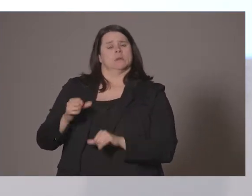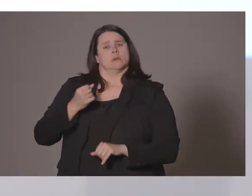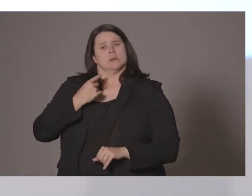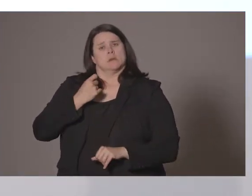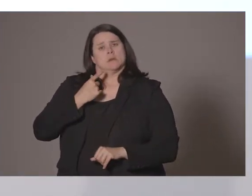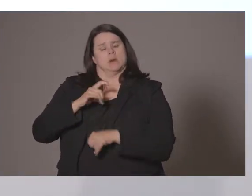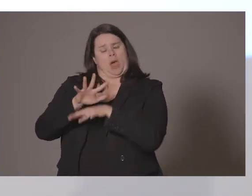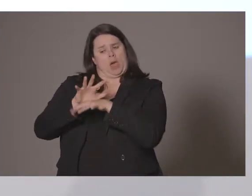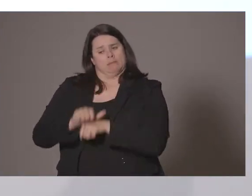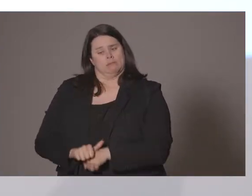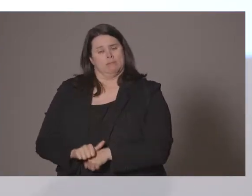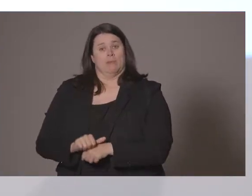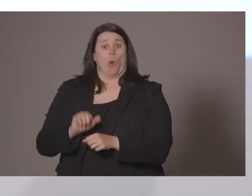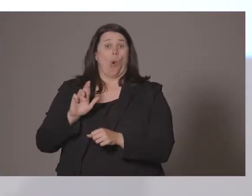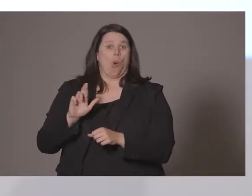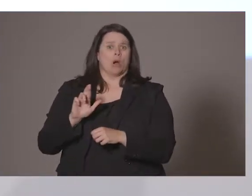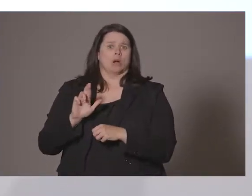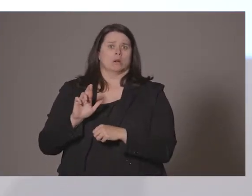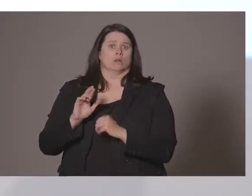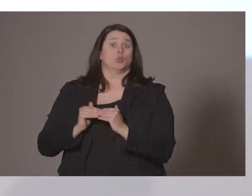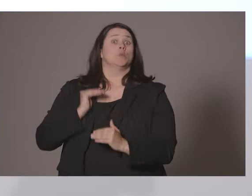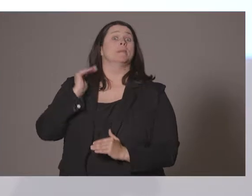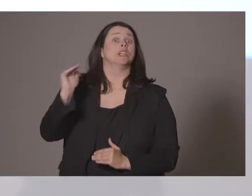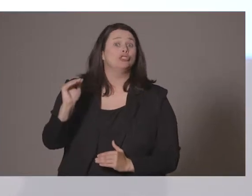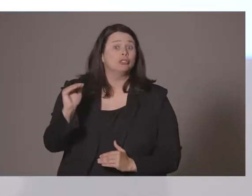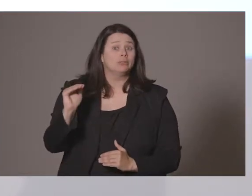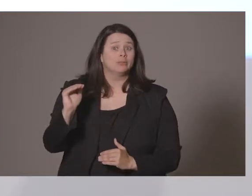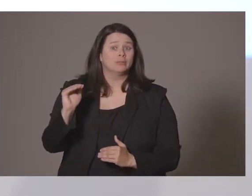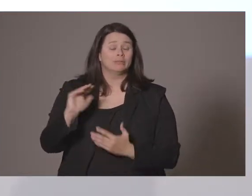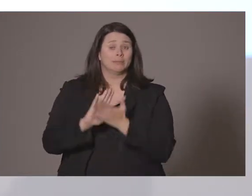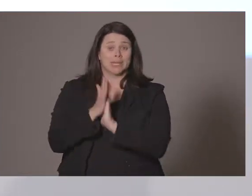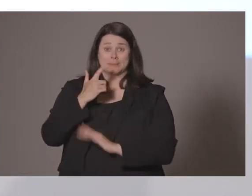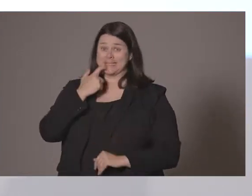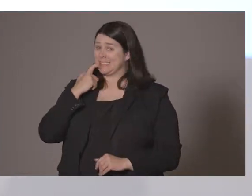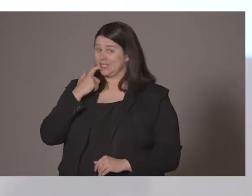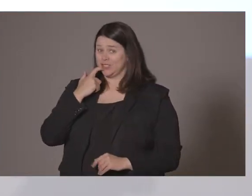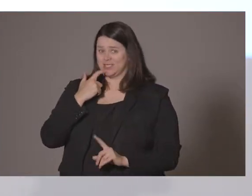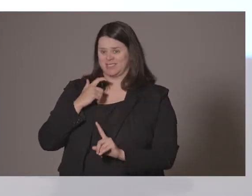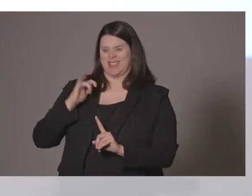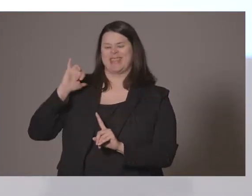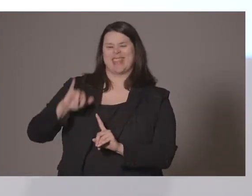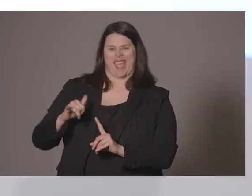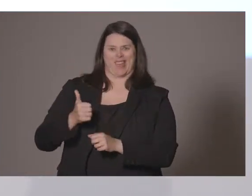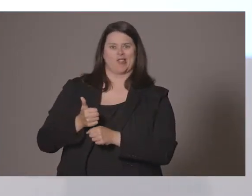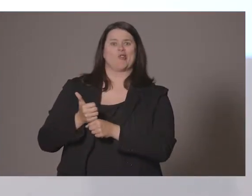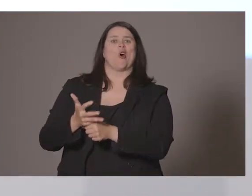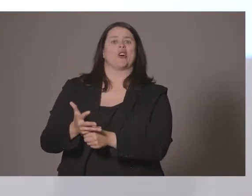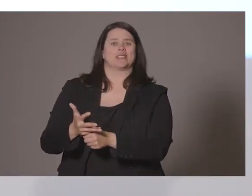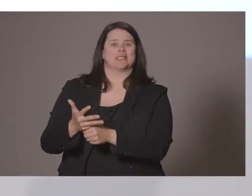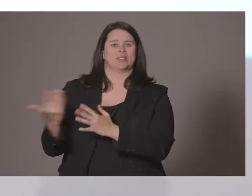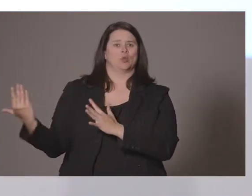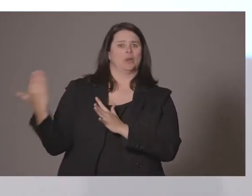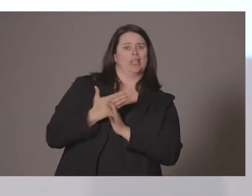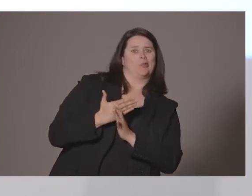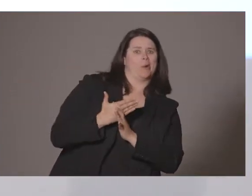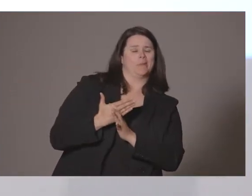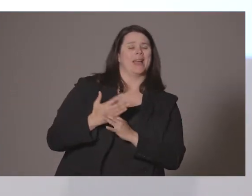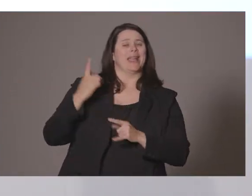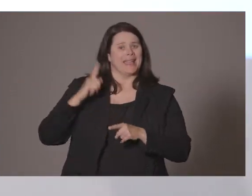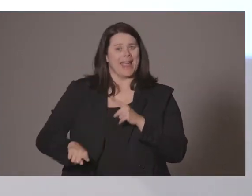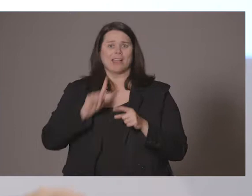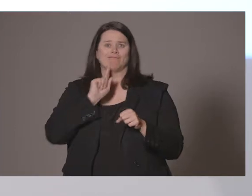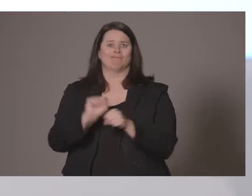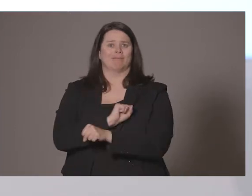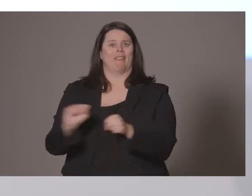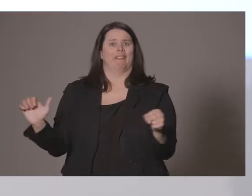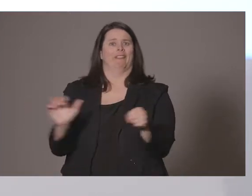or compulsively, also causes us to interrupt the healing process, causes